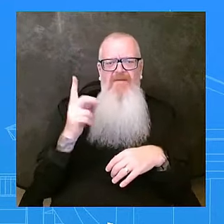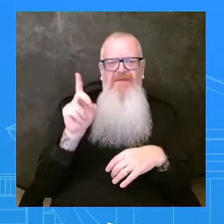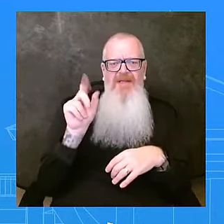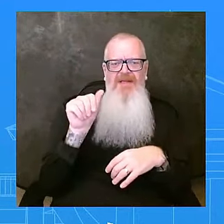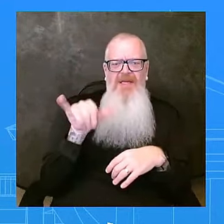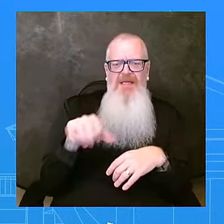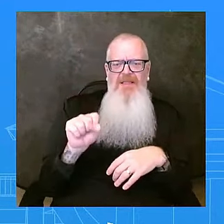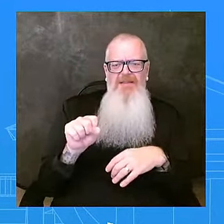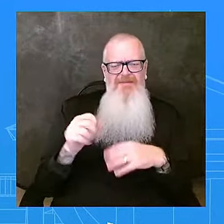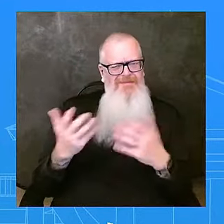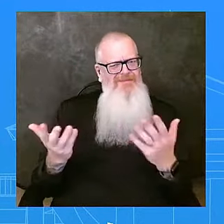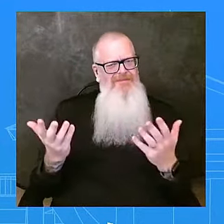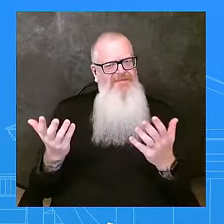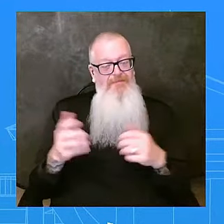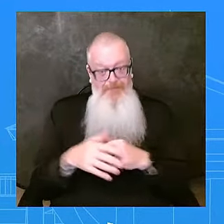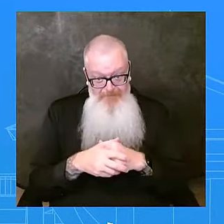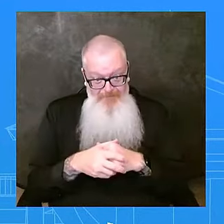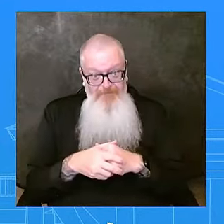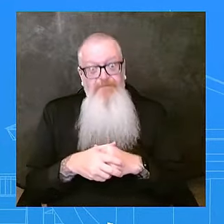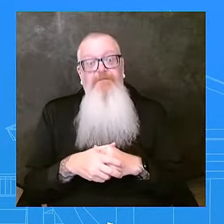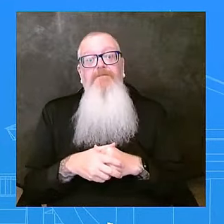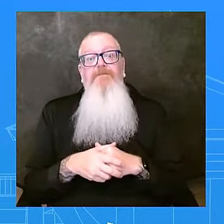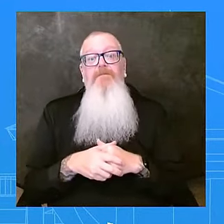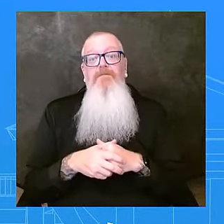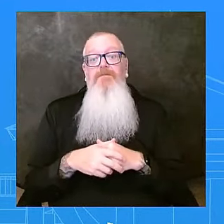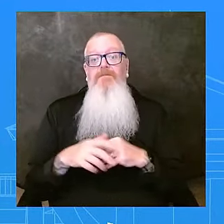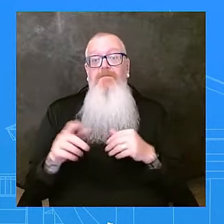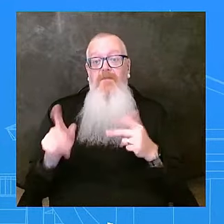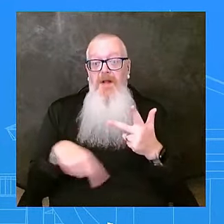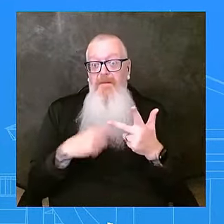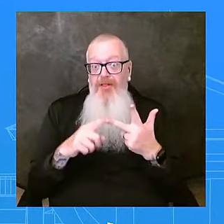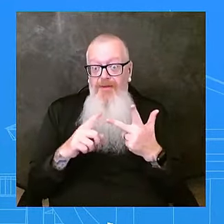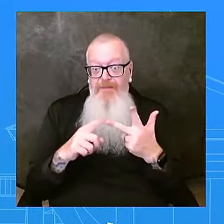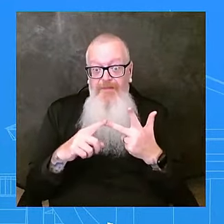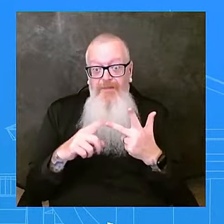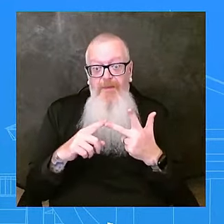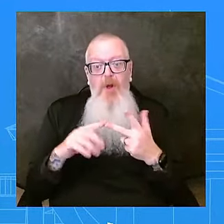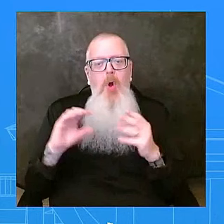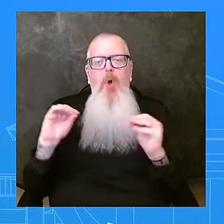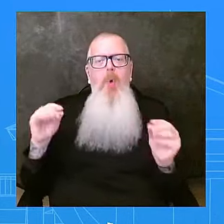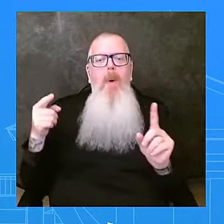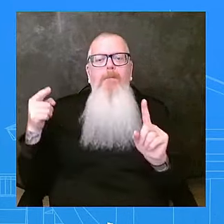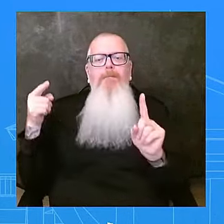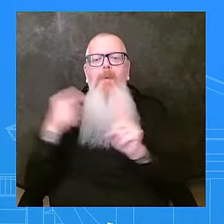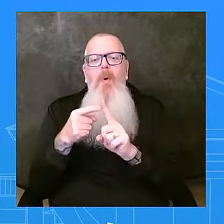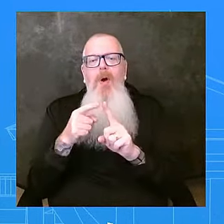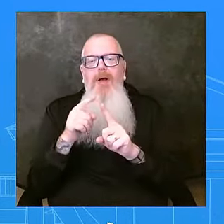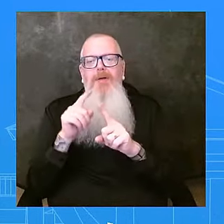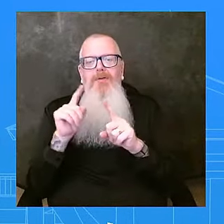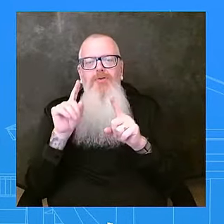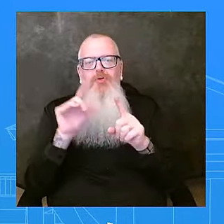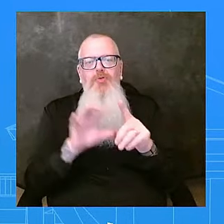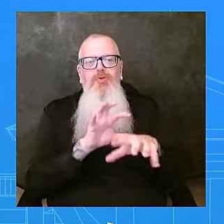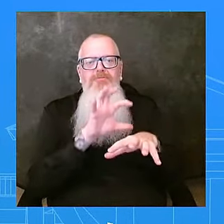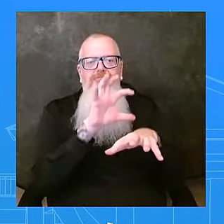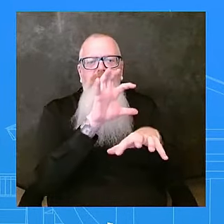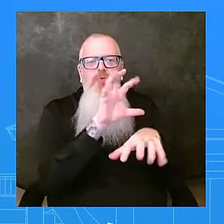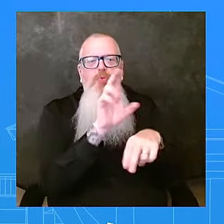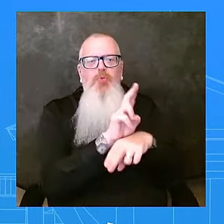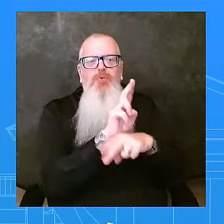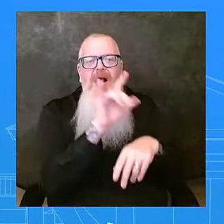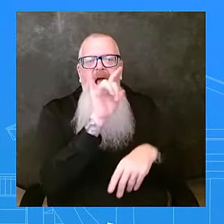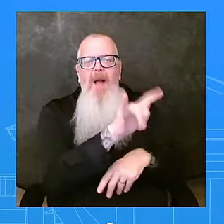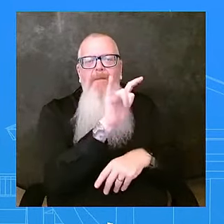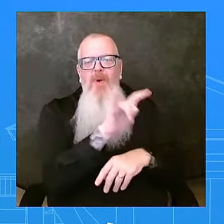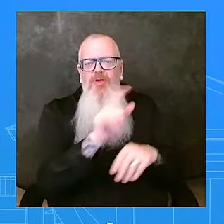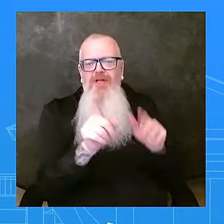Three, there was no point in securing Bagram Air Base for use during the evacuation. Doing so would not only have required thousands